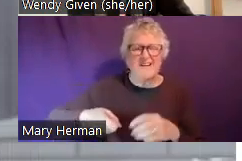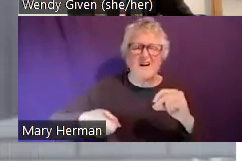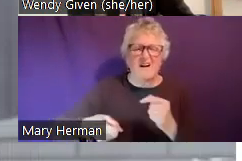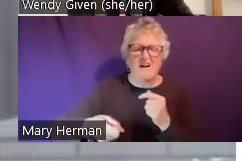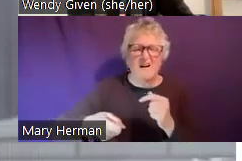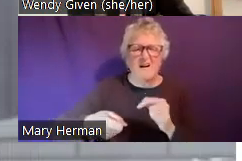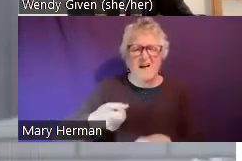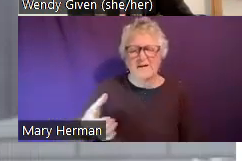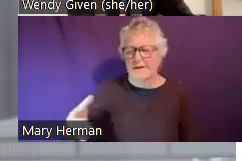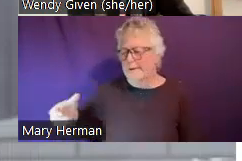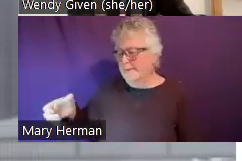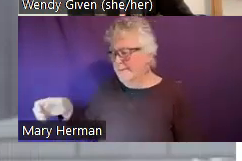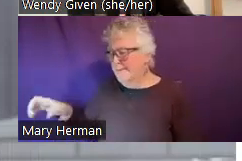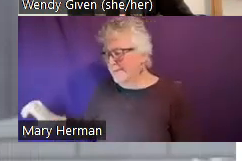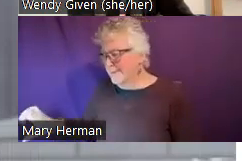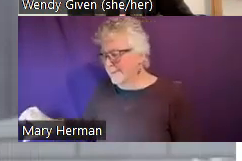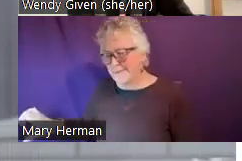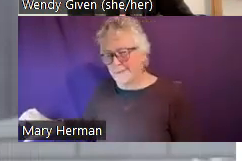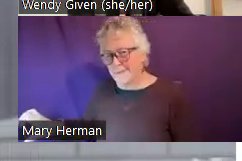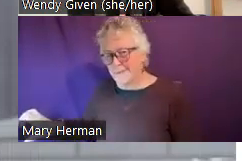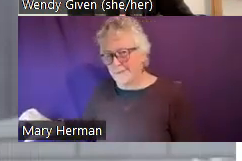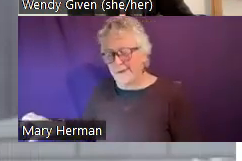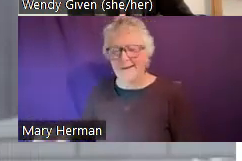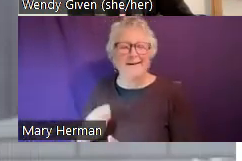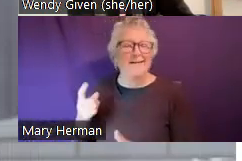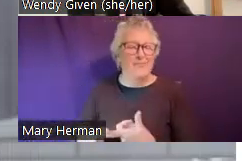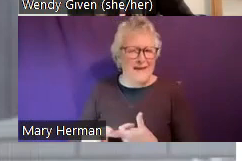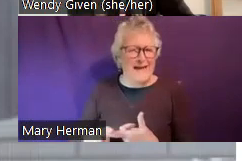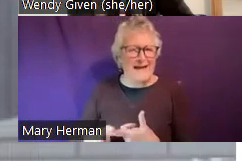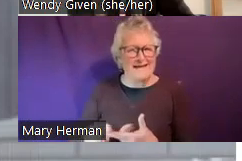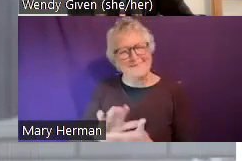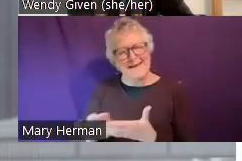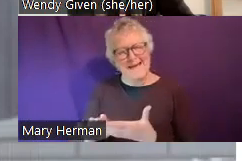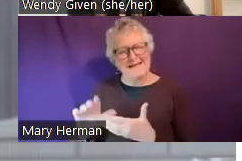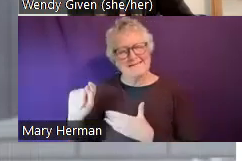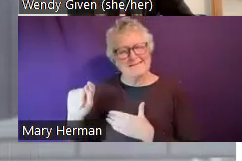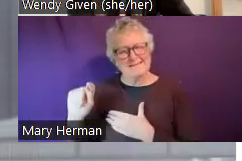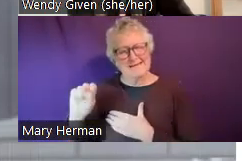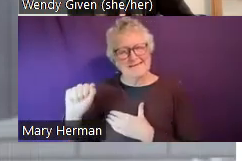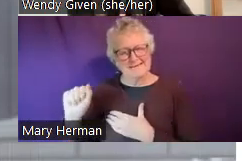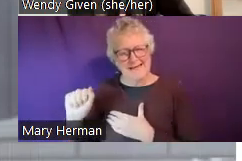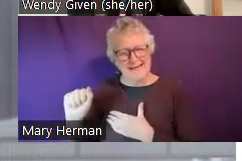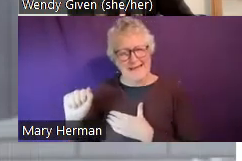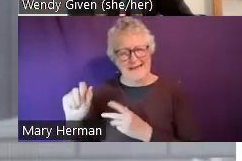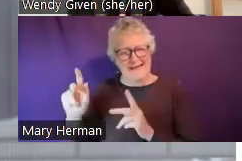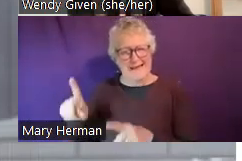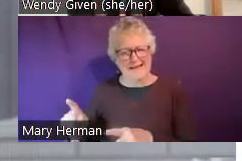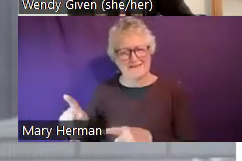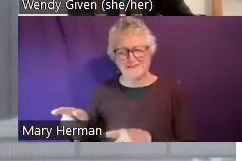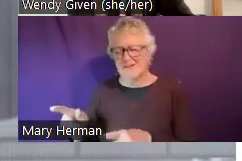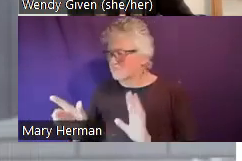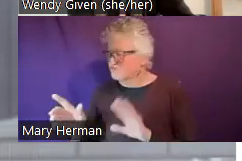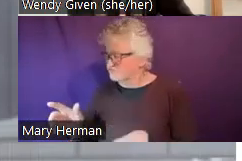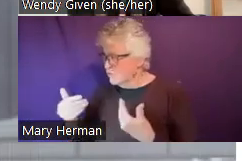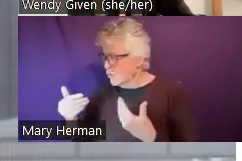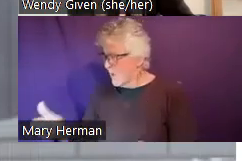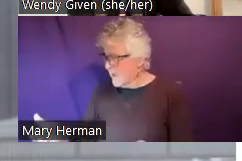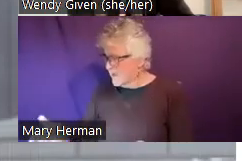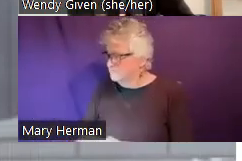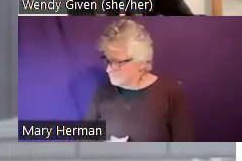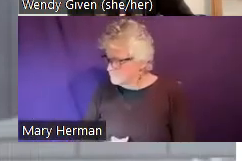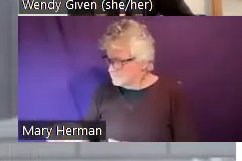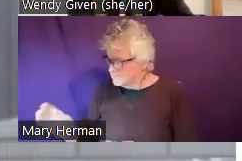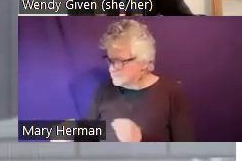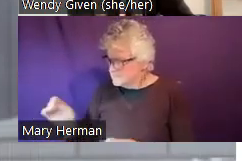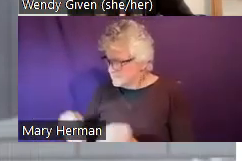agent is just letting him repack up here. And then this area is the recomposure area. So this is where, after you get back, you might